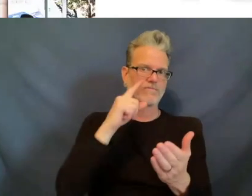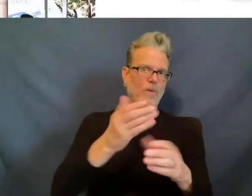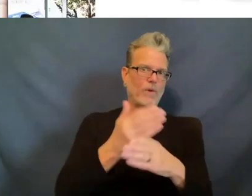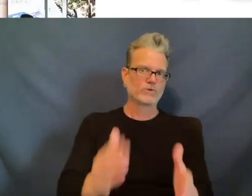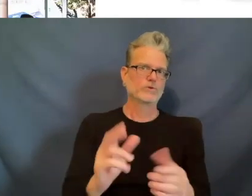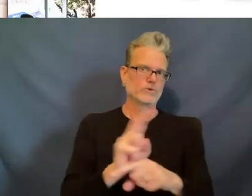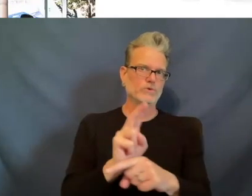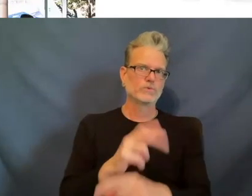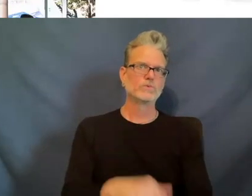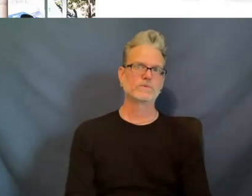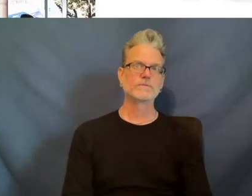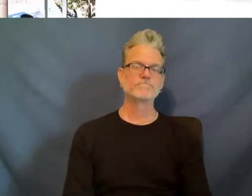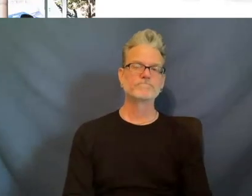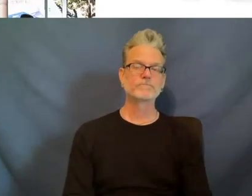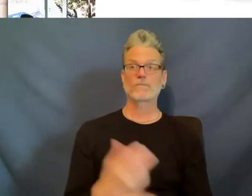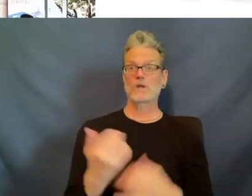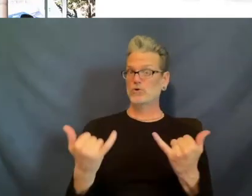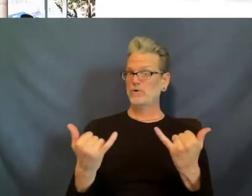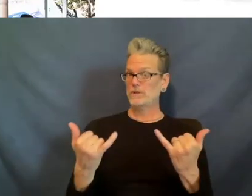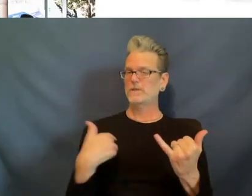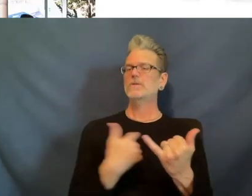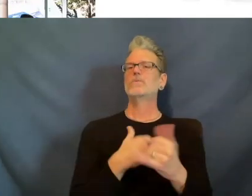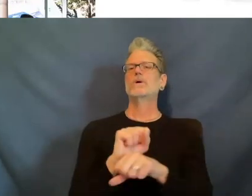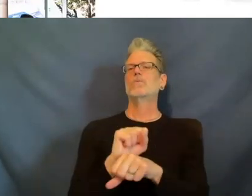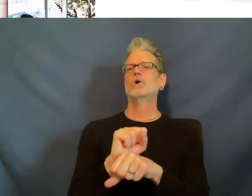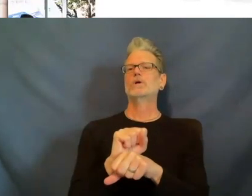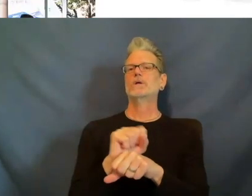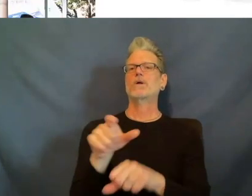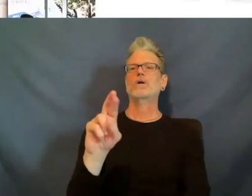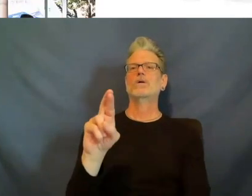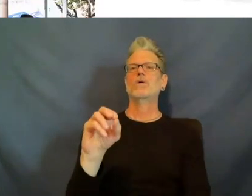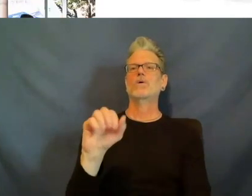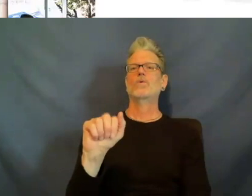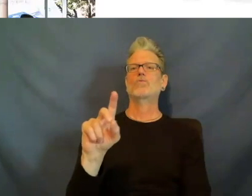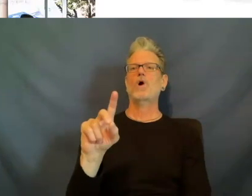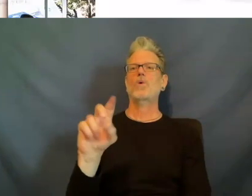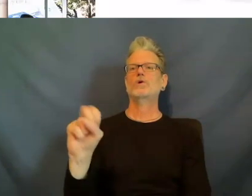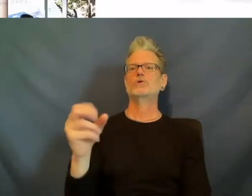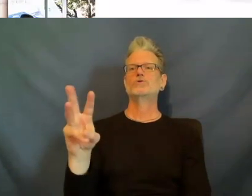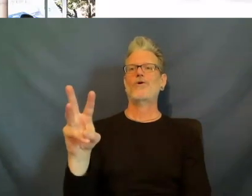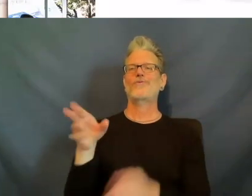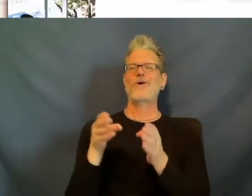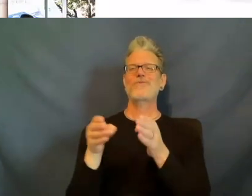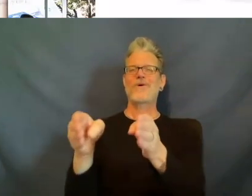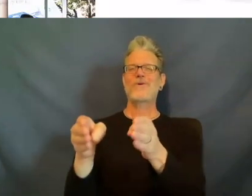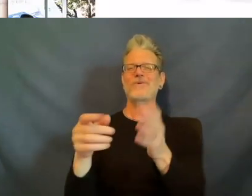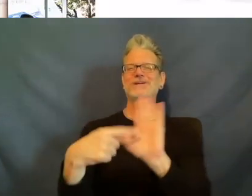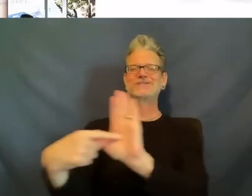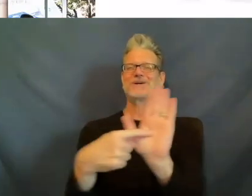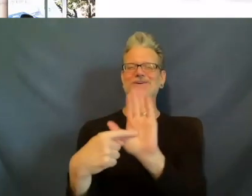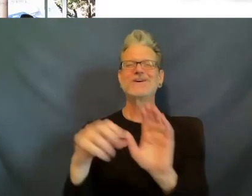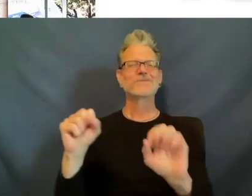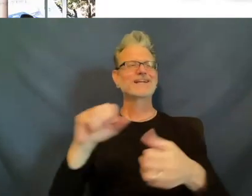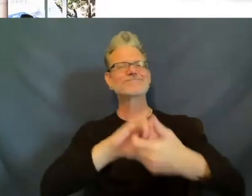use. Currently, we are working on a roadshow. By having this roadshow, we will be able to collaborate with partnership coordinators,